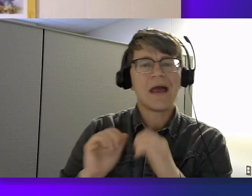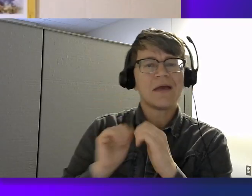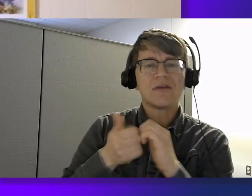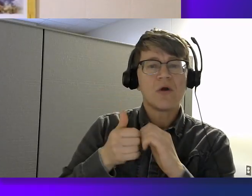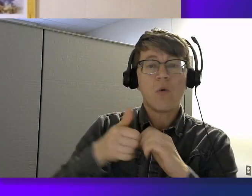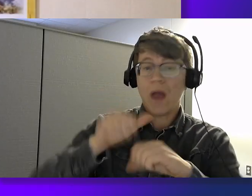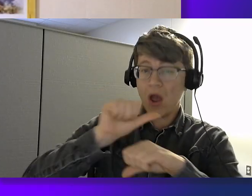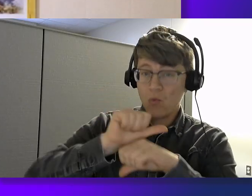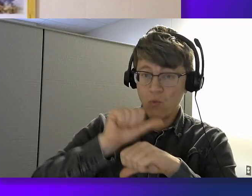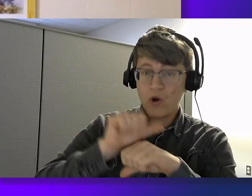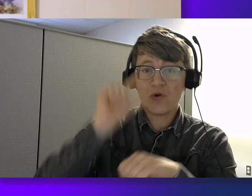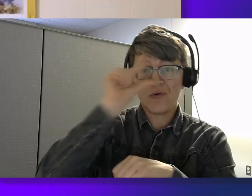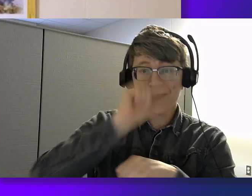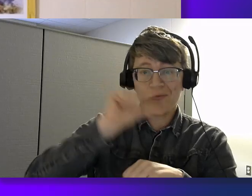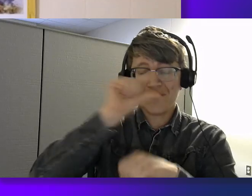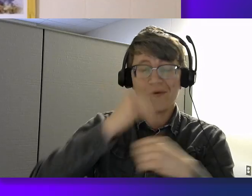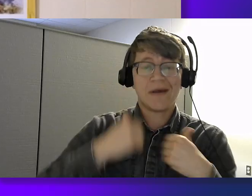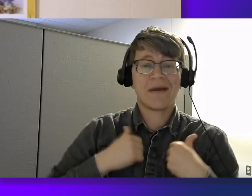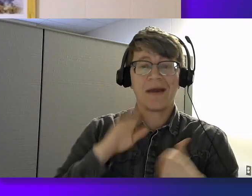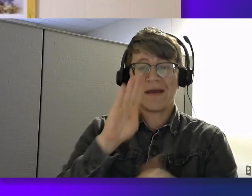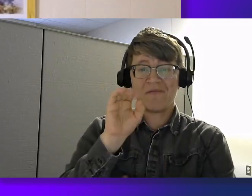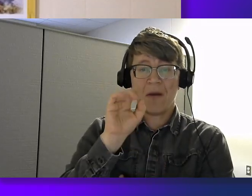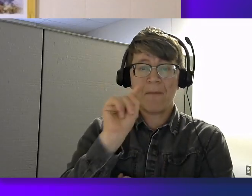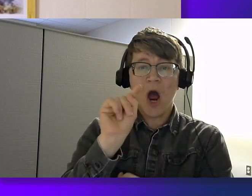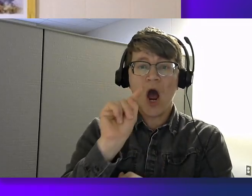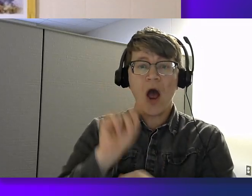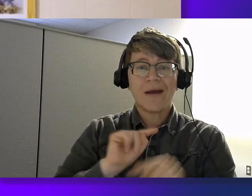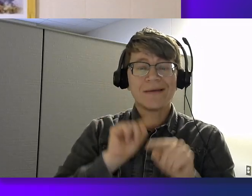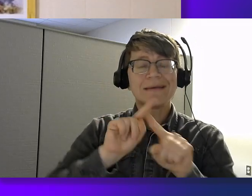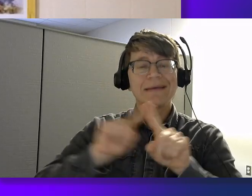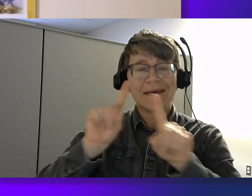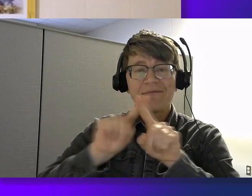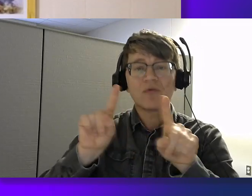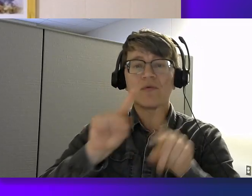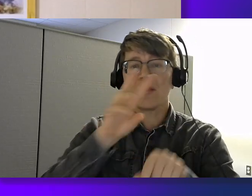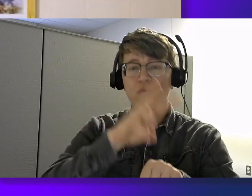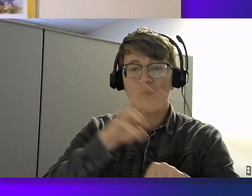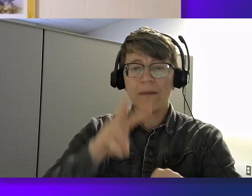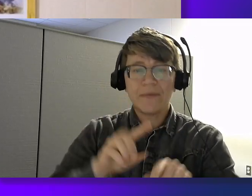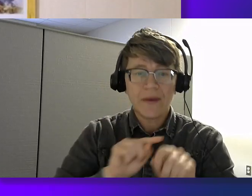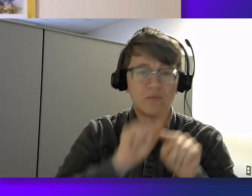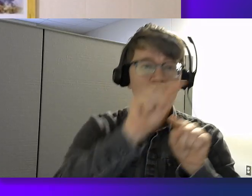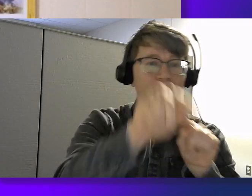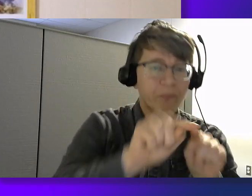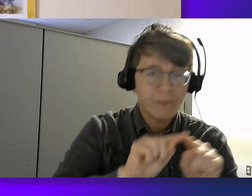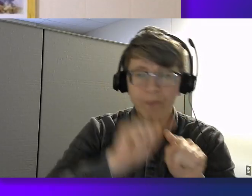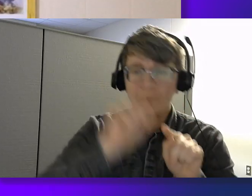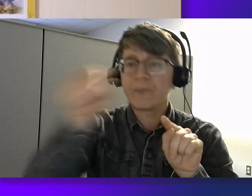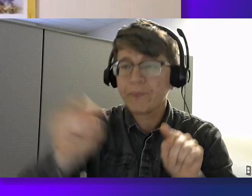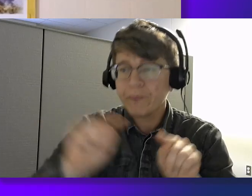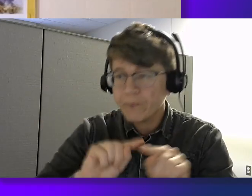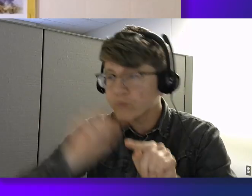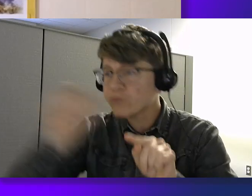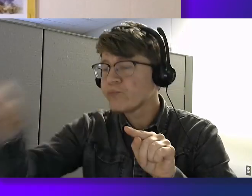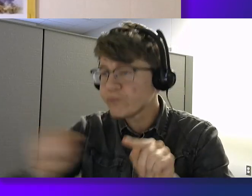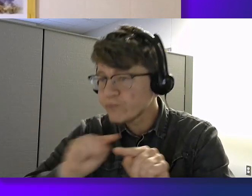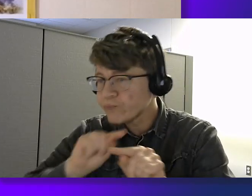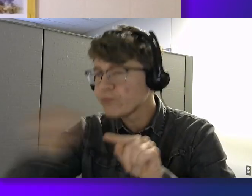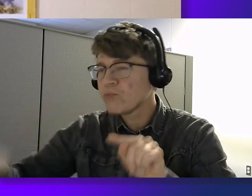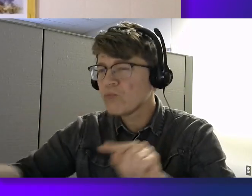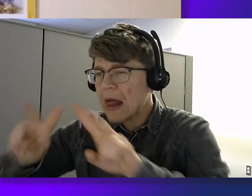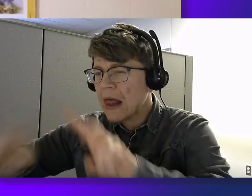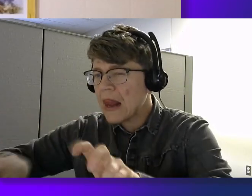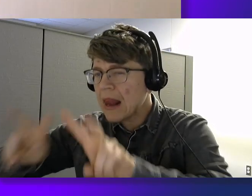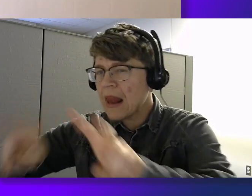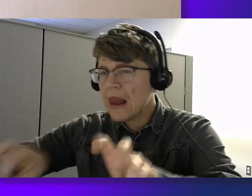crawler essentially begins with a list of web page URLs generated from previous crawls, and then augments those pages with the sitemap data